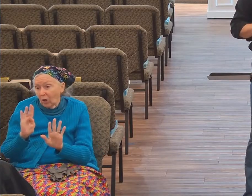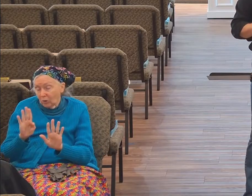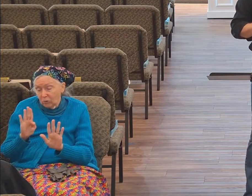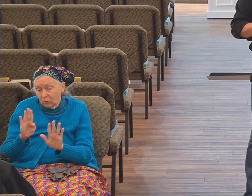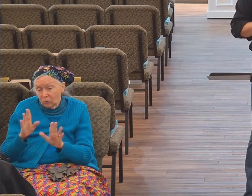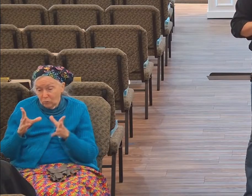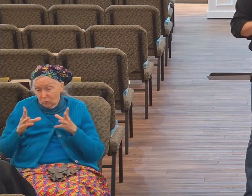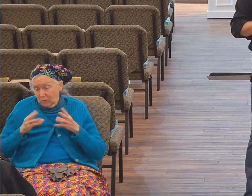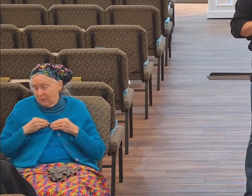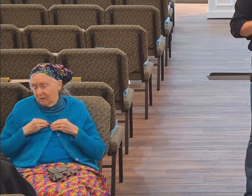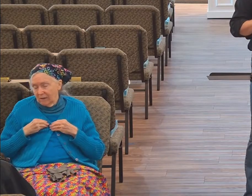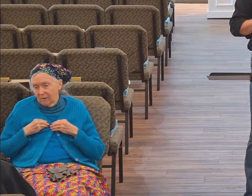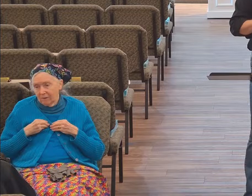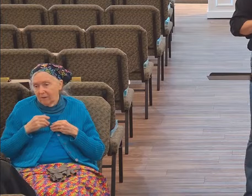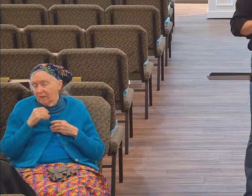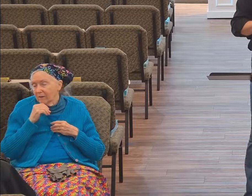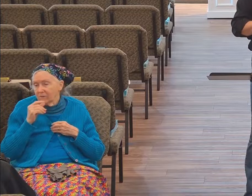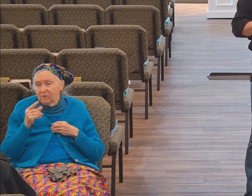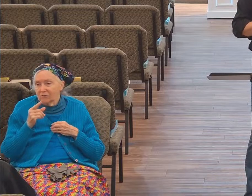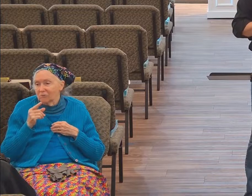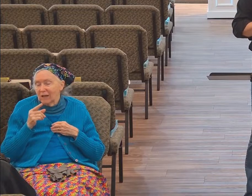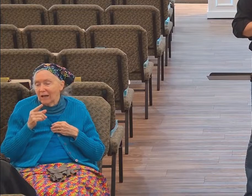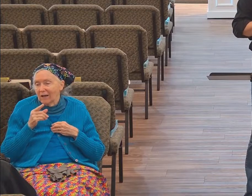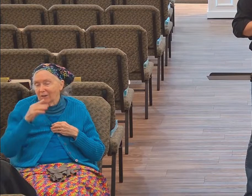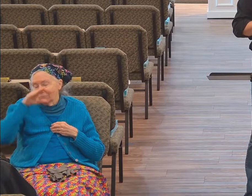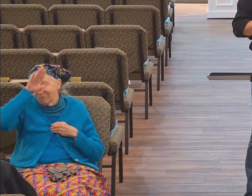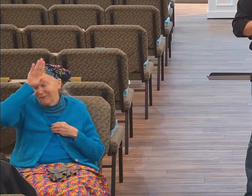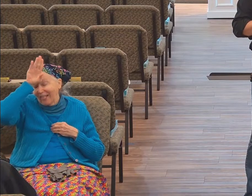not gullibility,